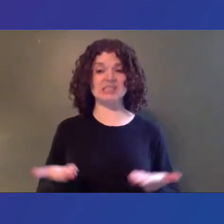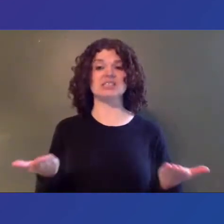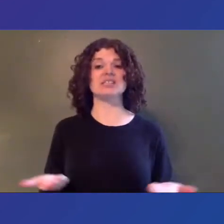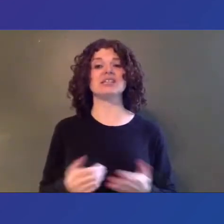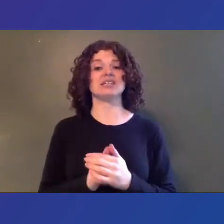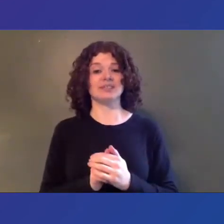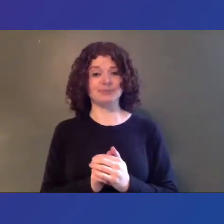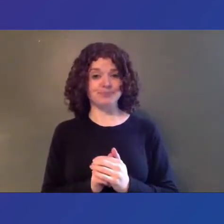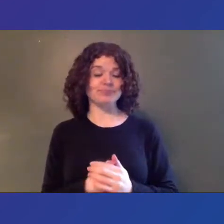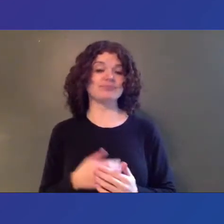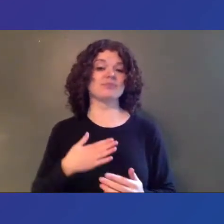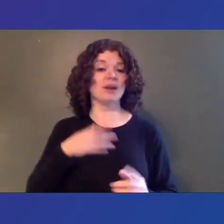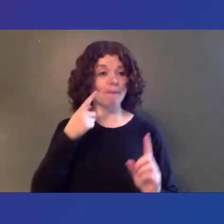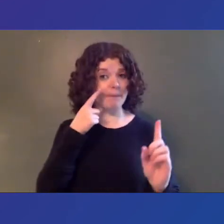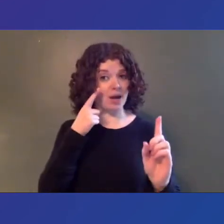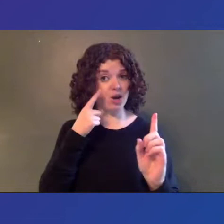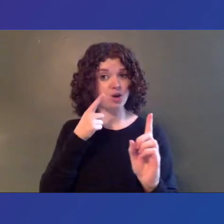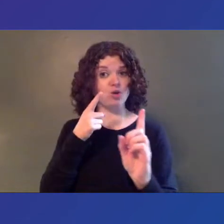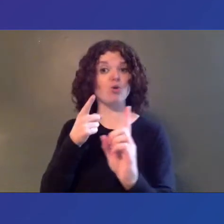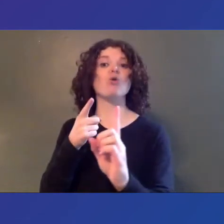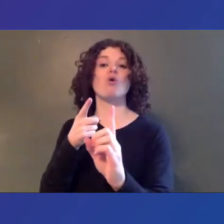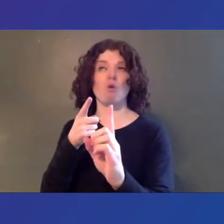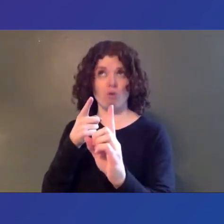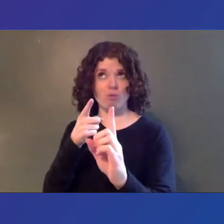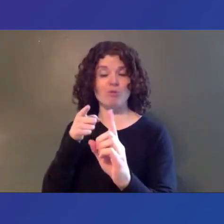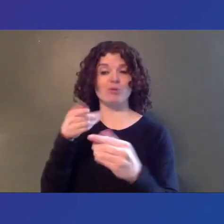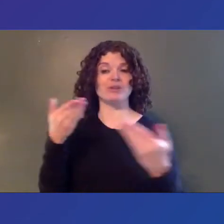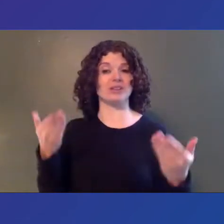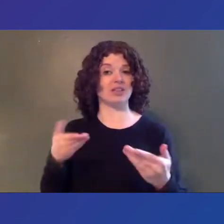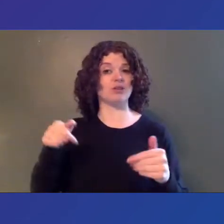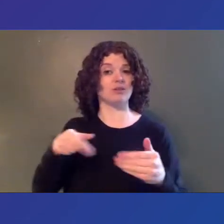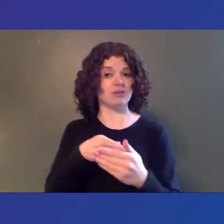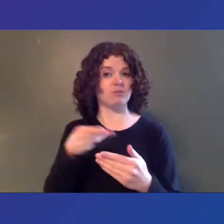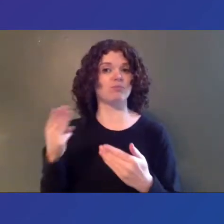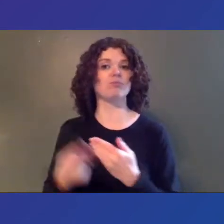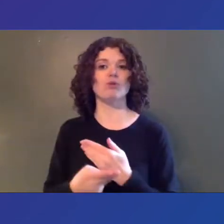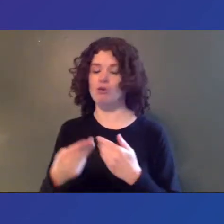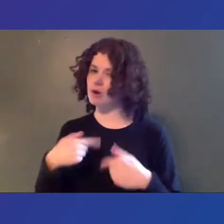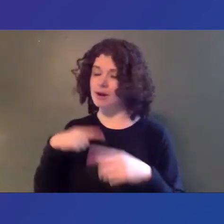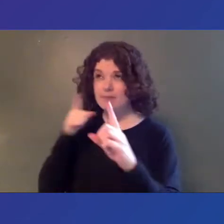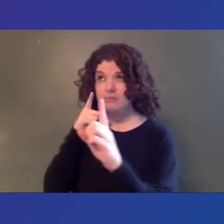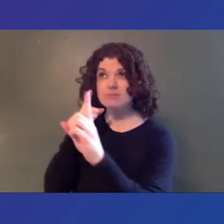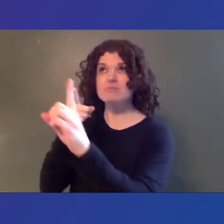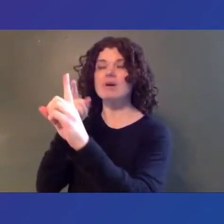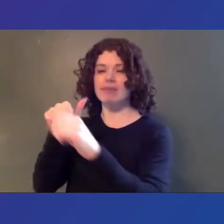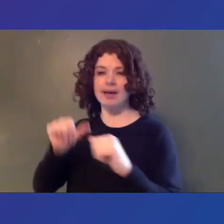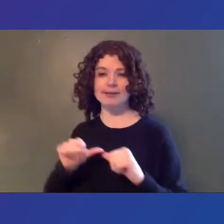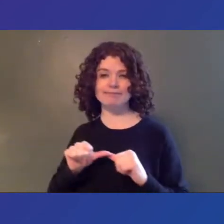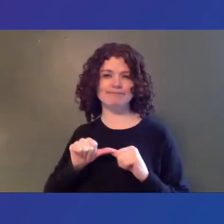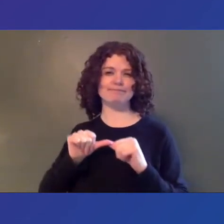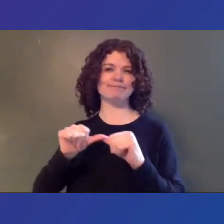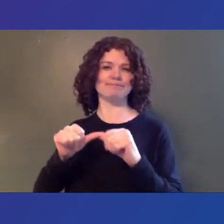my goals within the program is what kept me going, in addition to leaning on to the community that I was studying with.